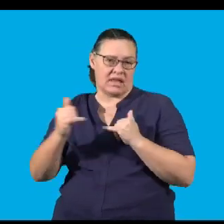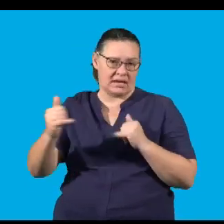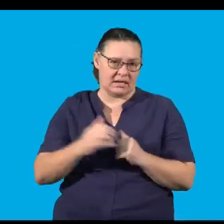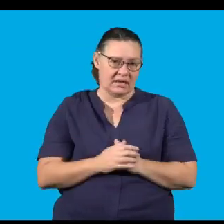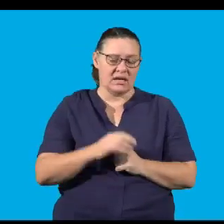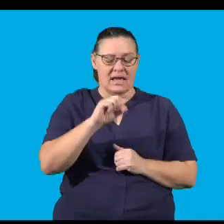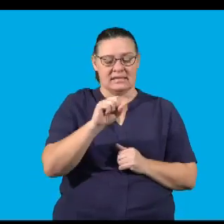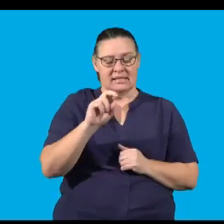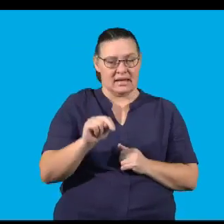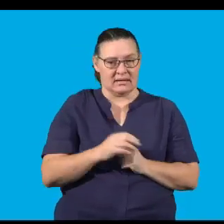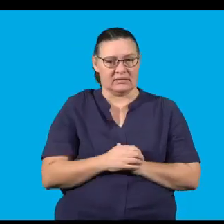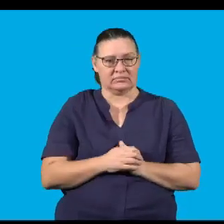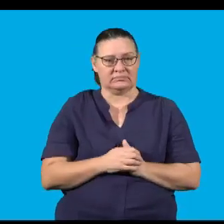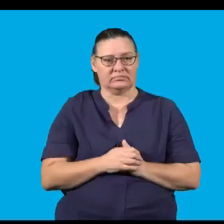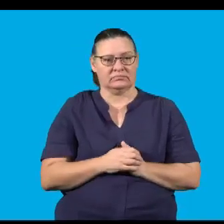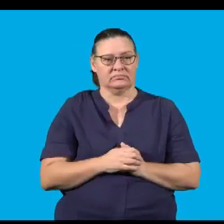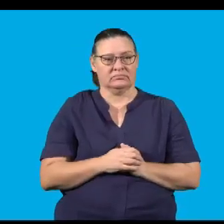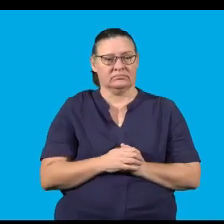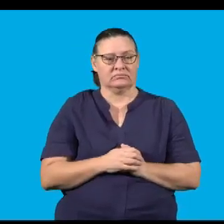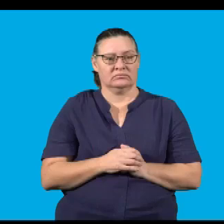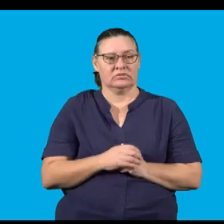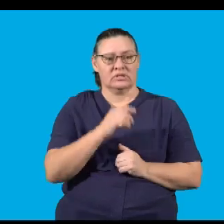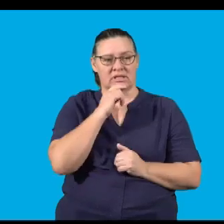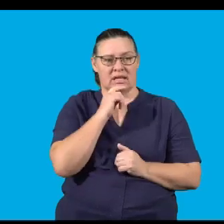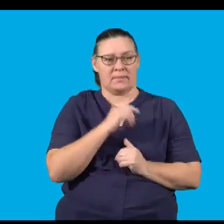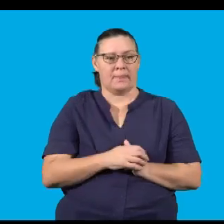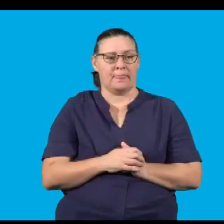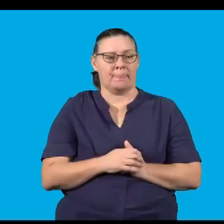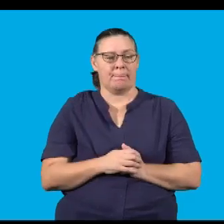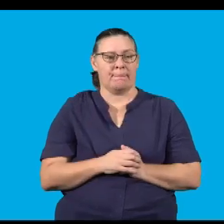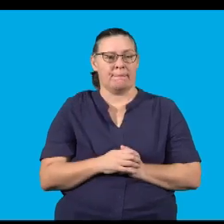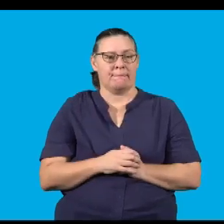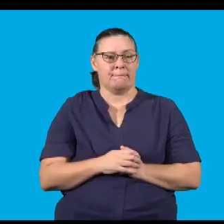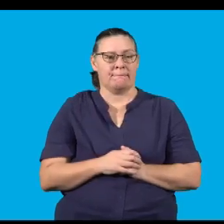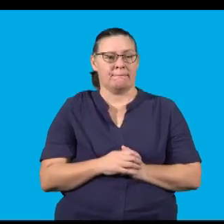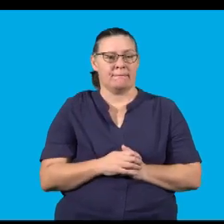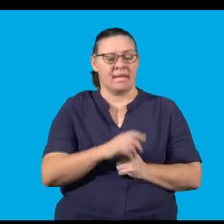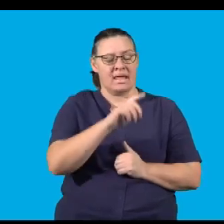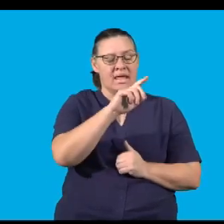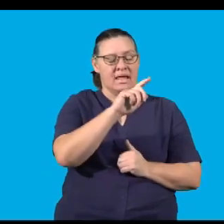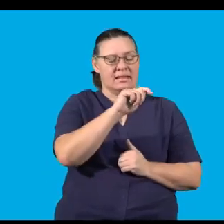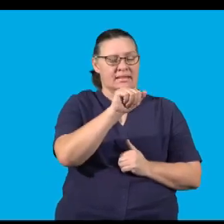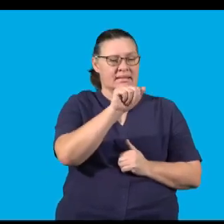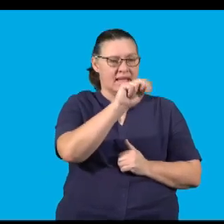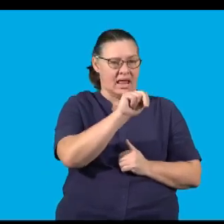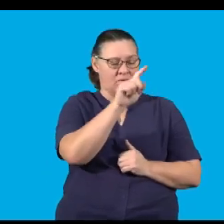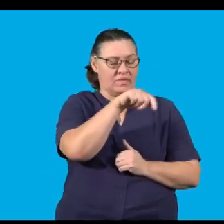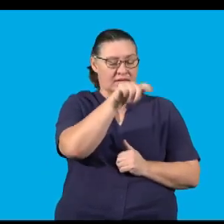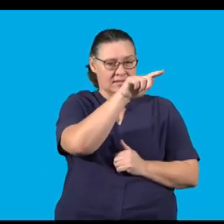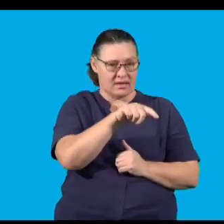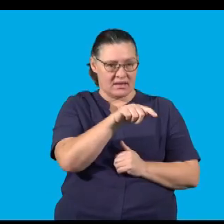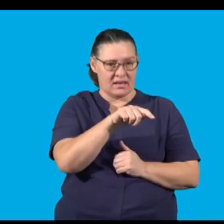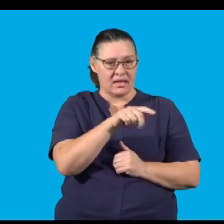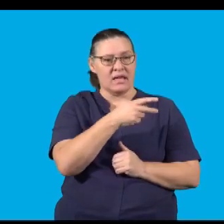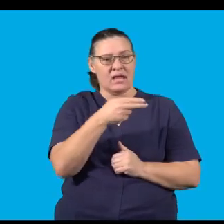the gradient of Sn. So we say that tan of theta is equal to the